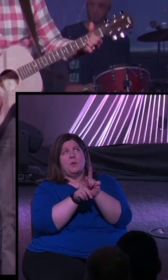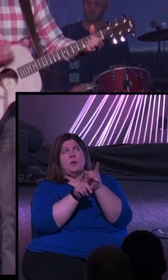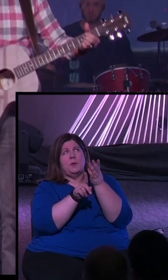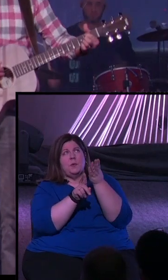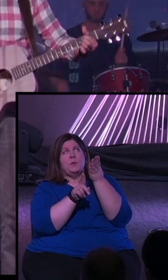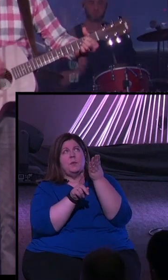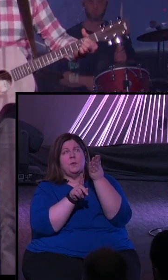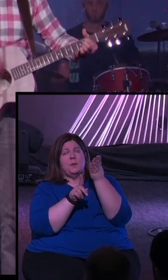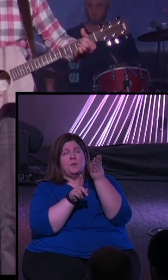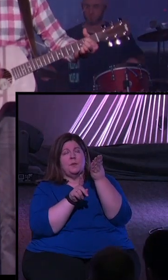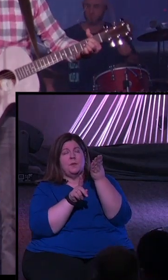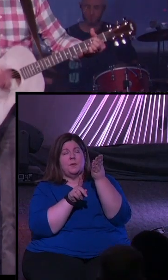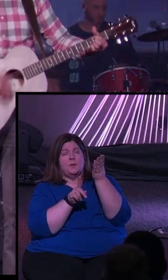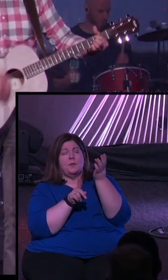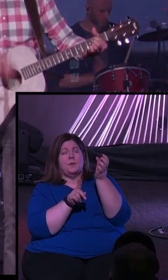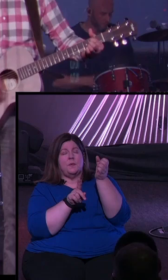follow you.